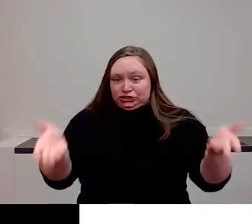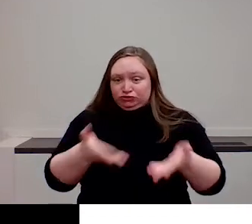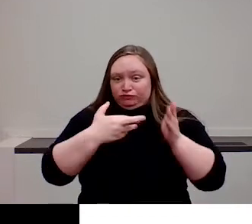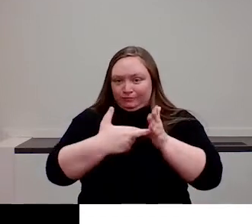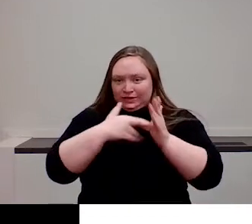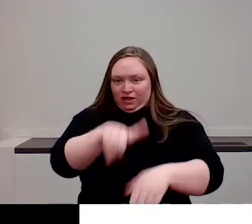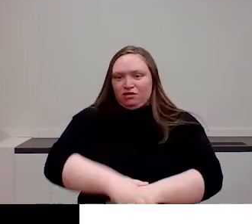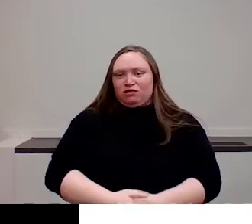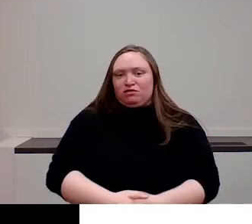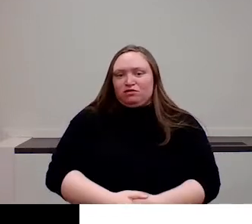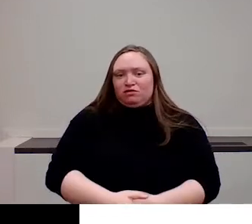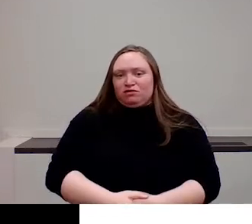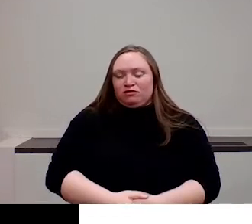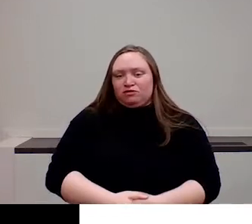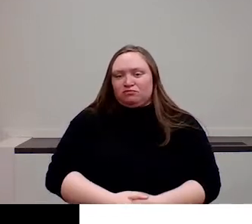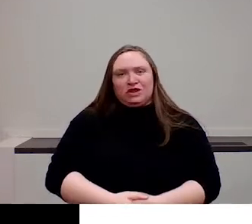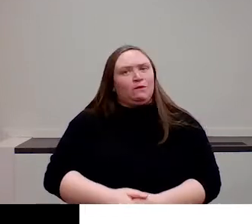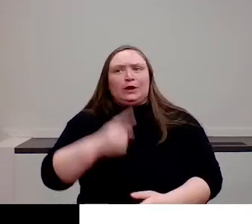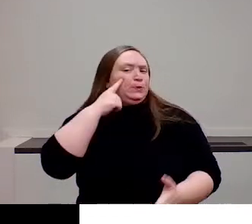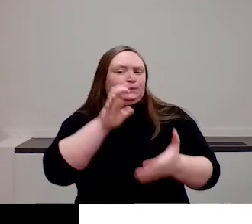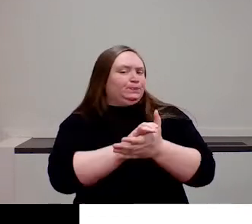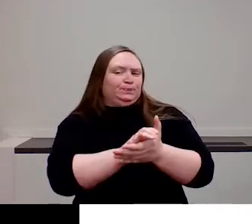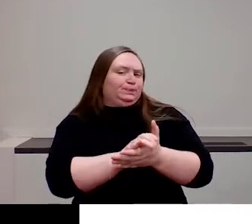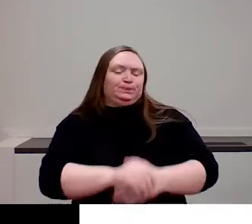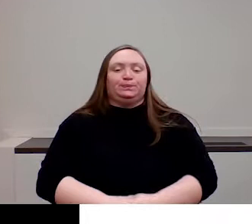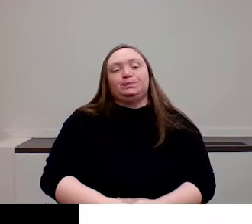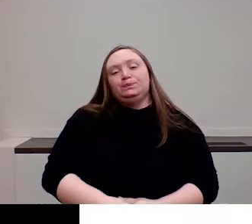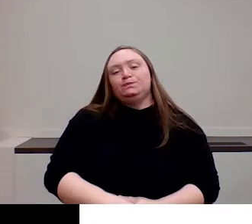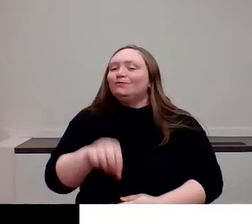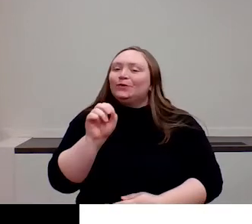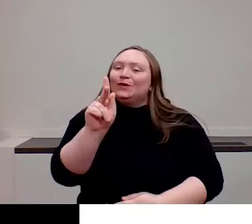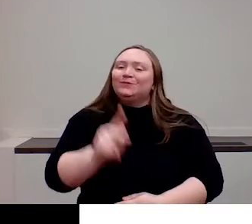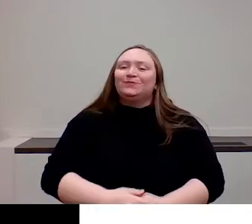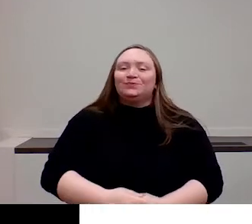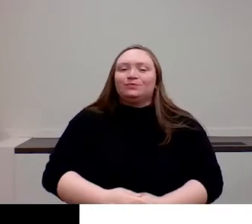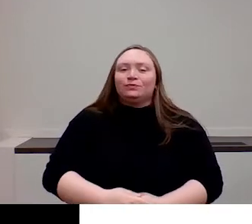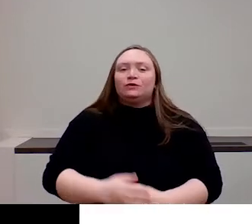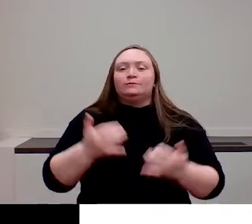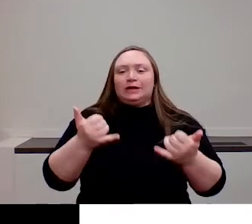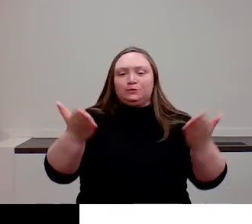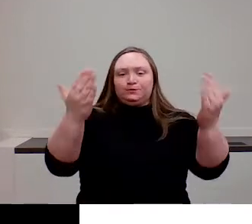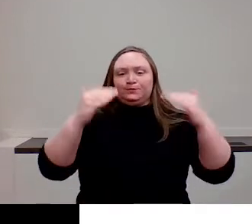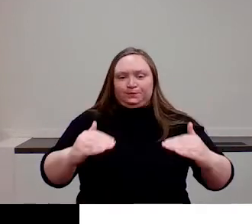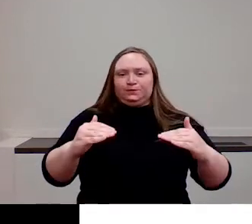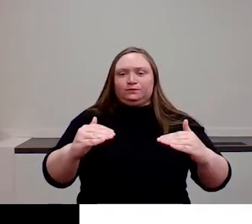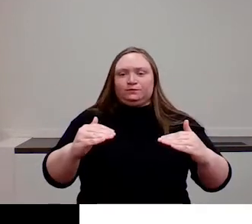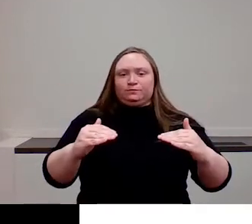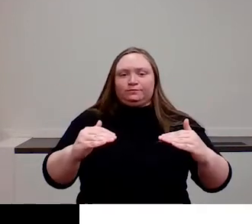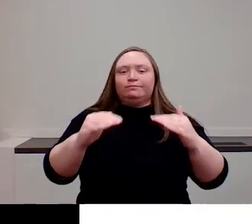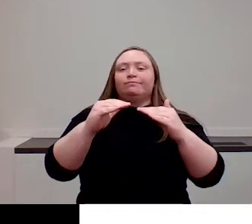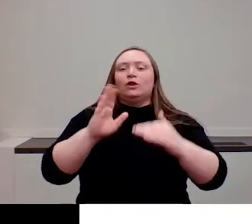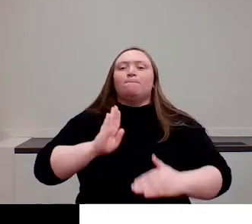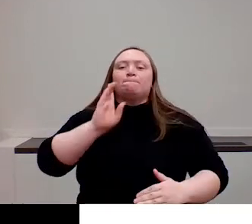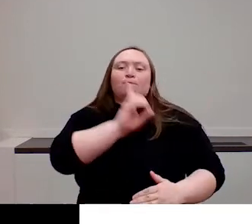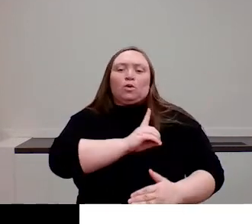tonight? I do not believe so. Okay. This is the time we'll go to board member